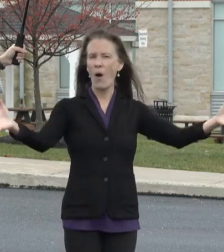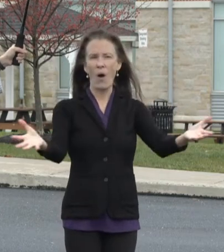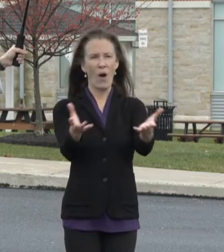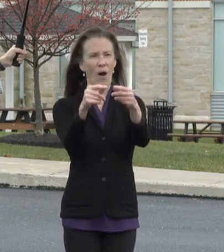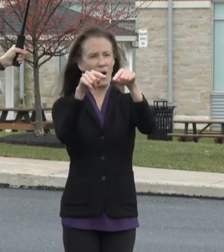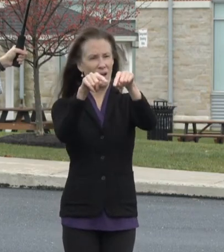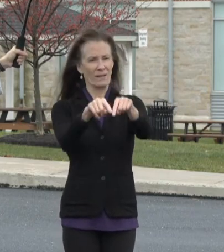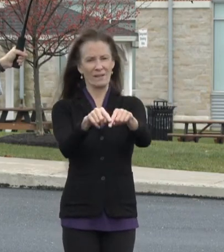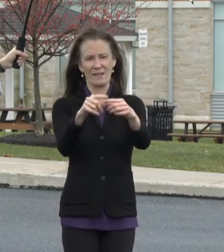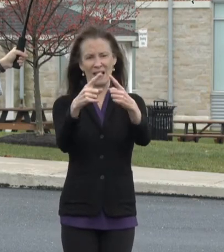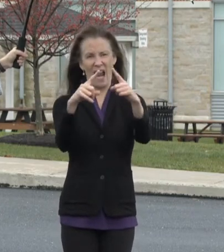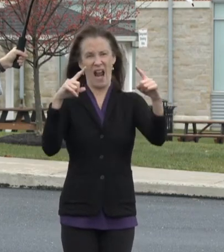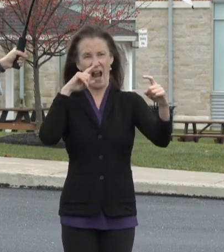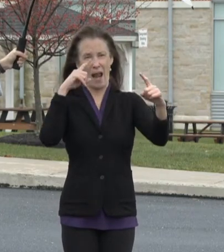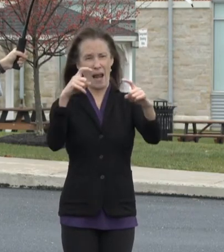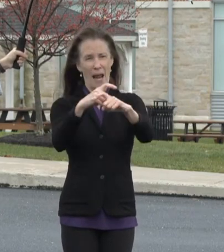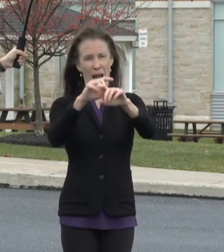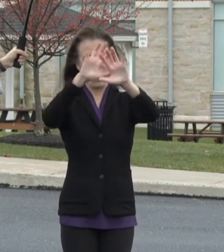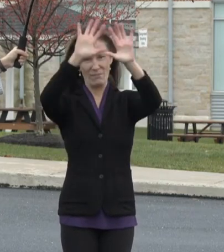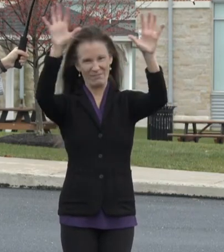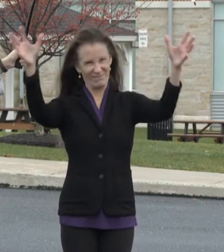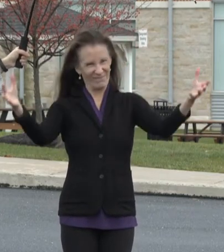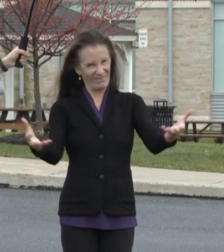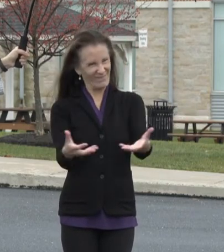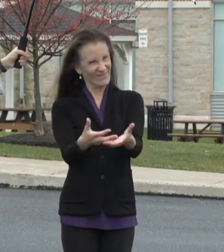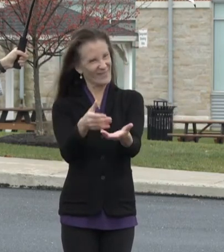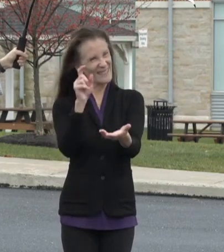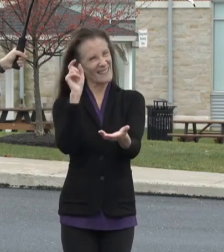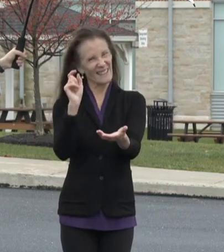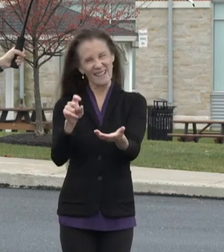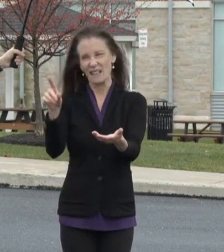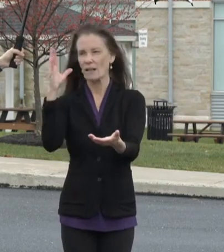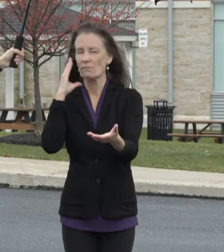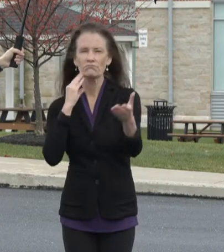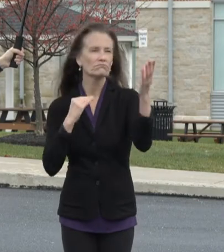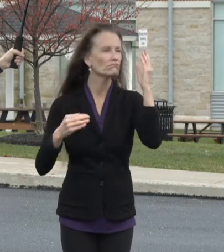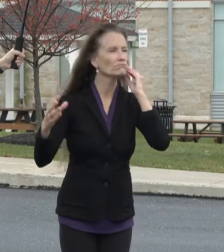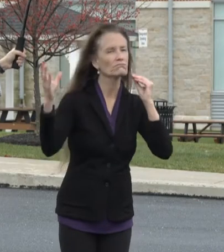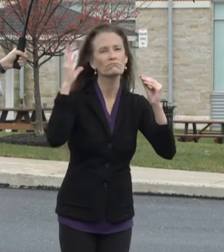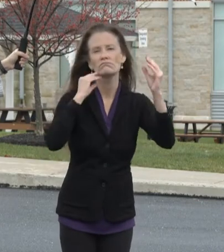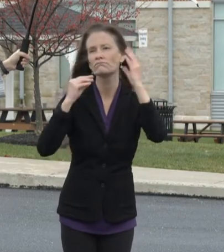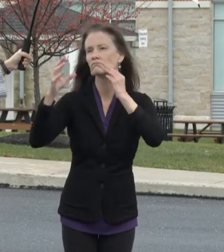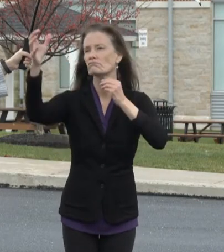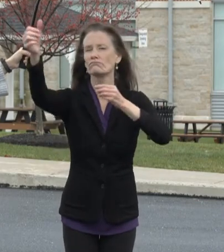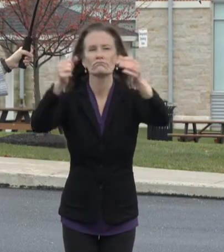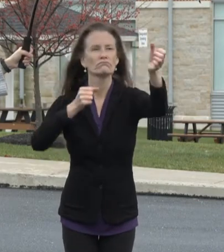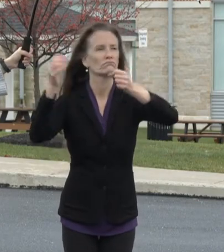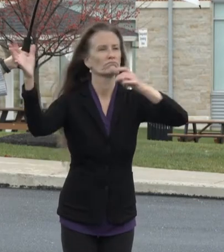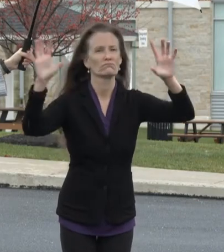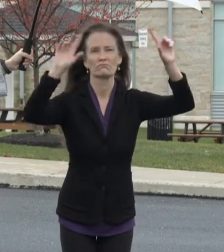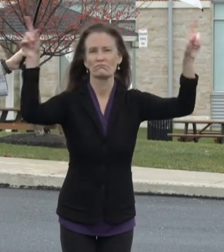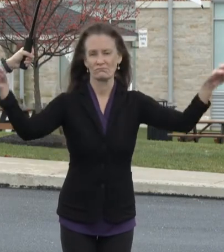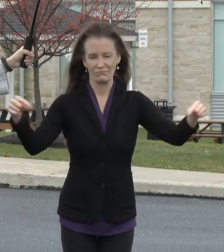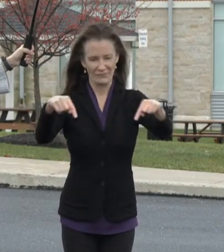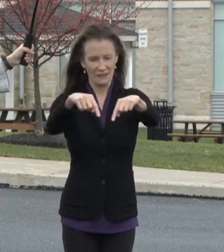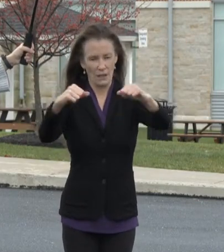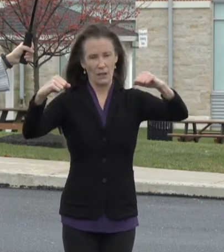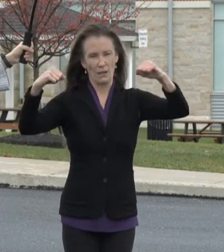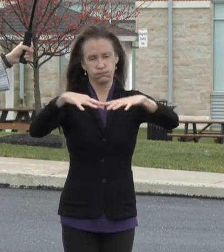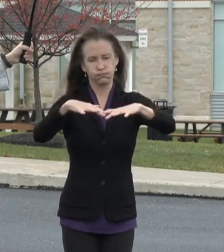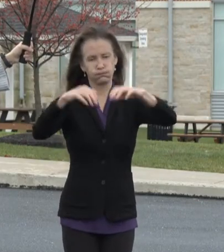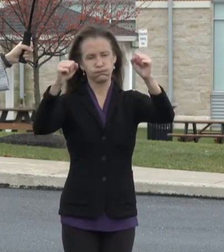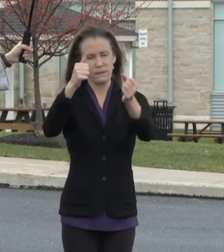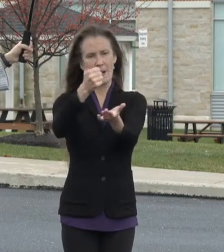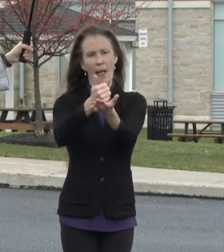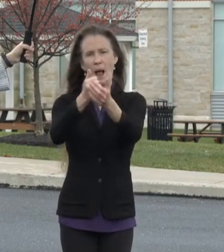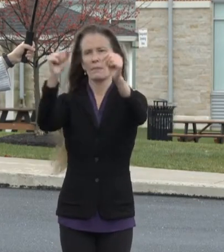complex situations require bringing the expertise of multiple agencies together so that there is a well-coordinated approach